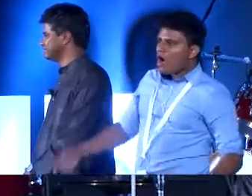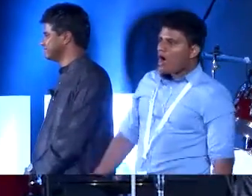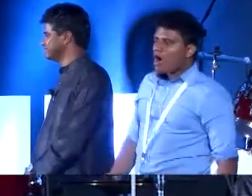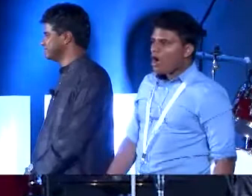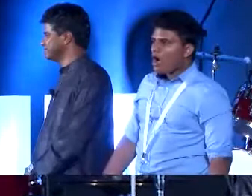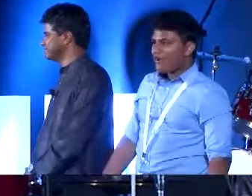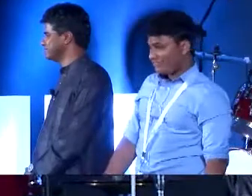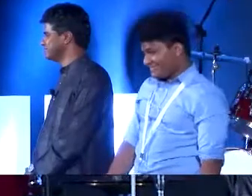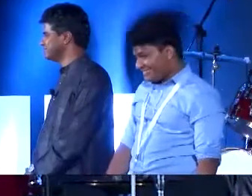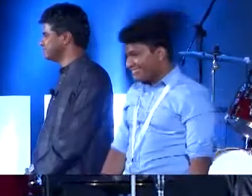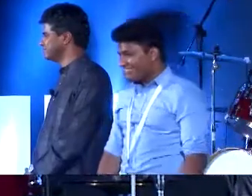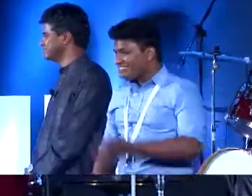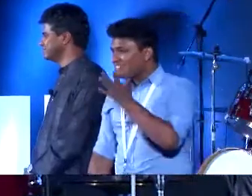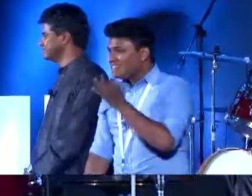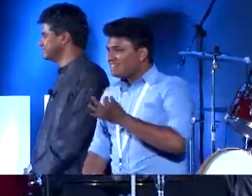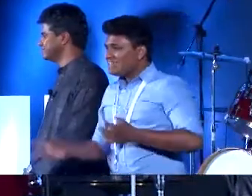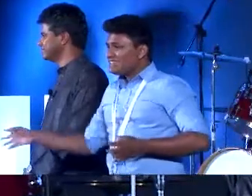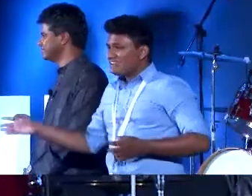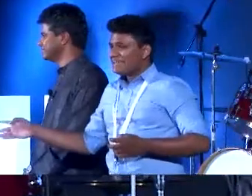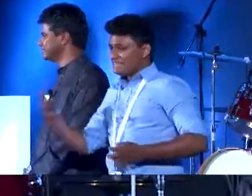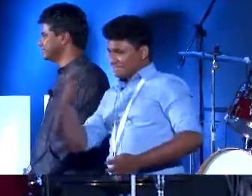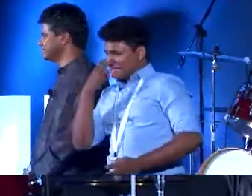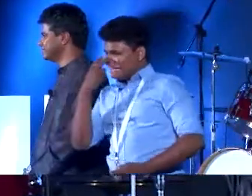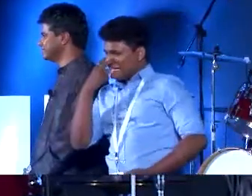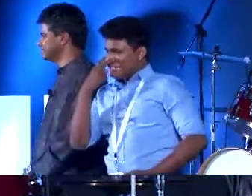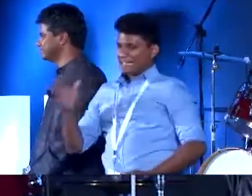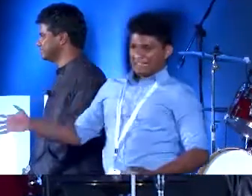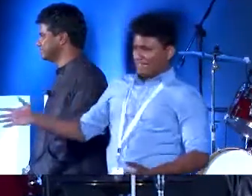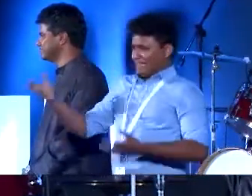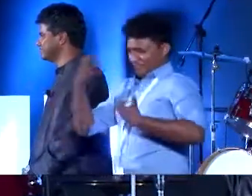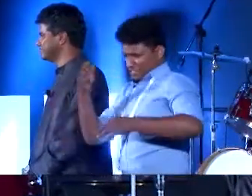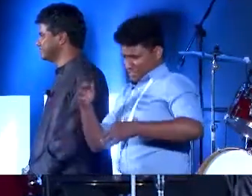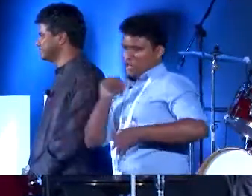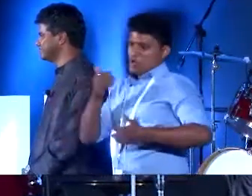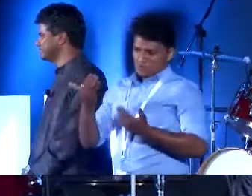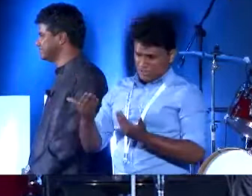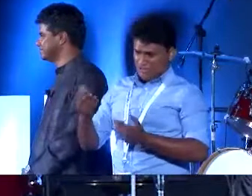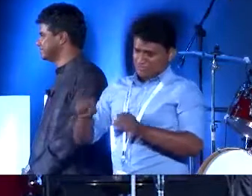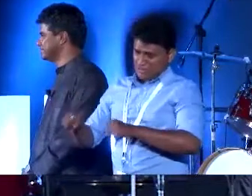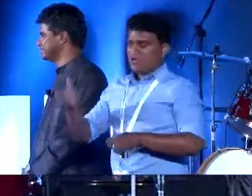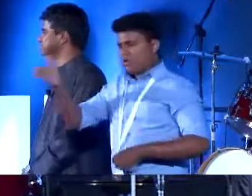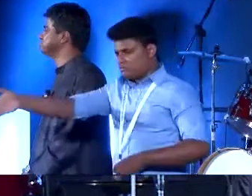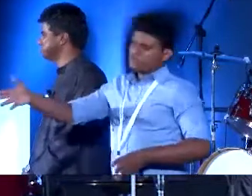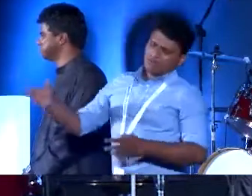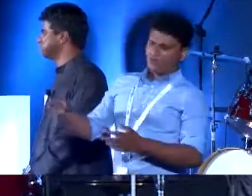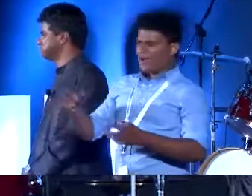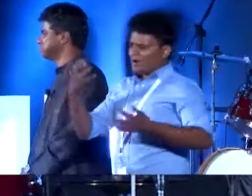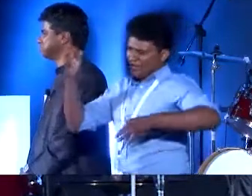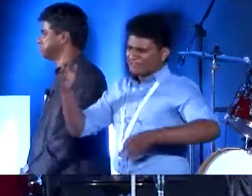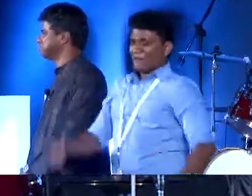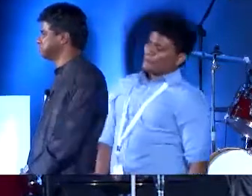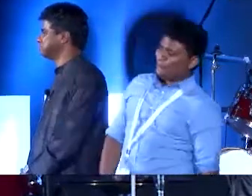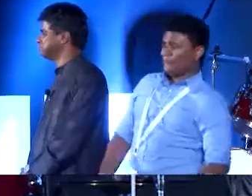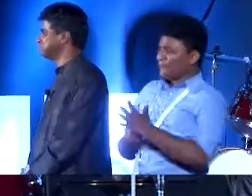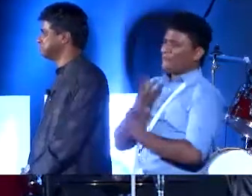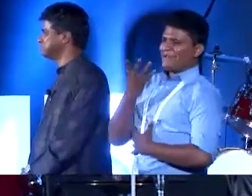say that they are visually impaired. Therefore, they cannot dance. And they have danced, so it's inspirational. Maybe we